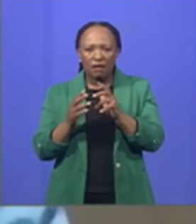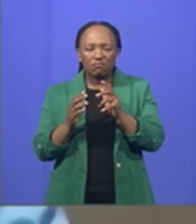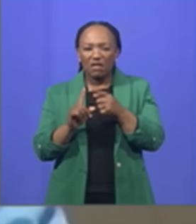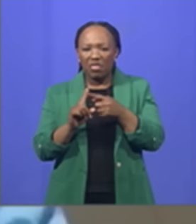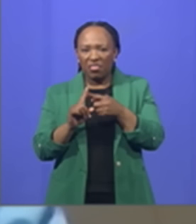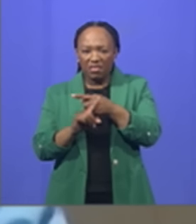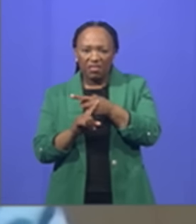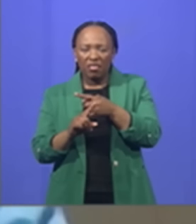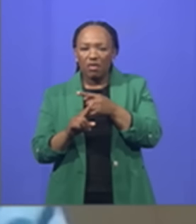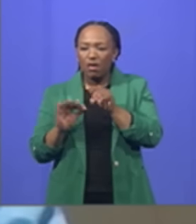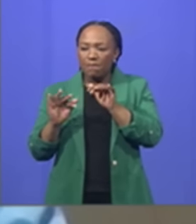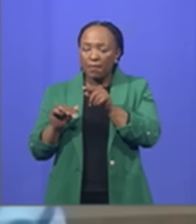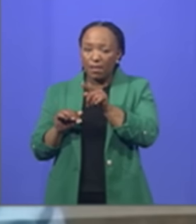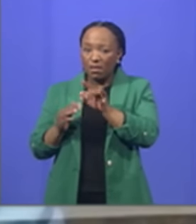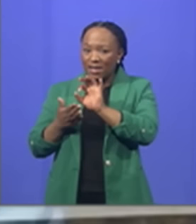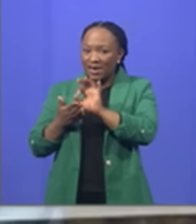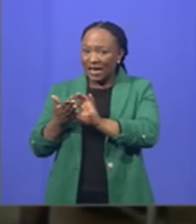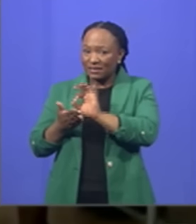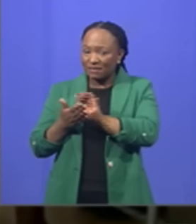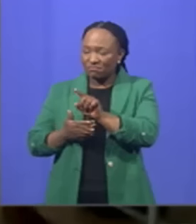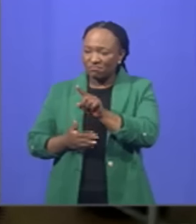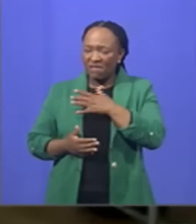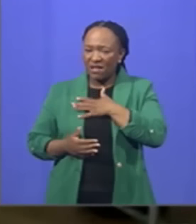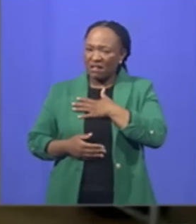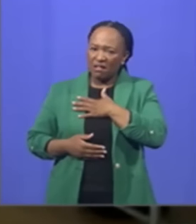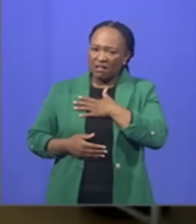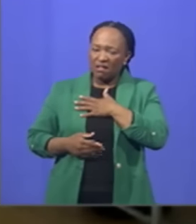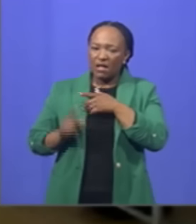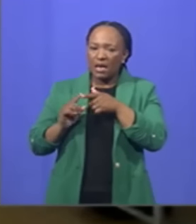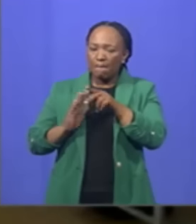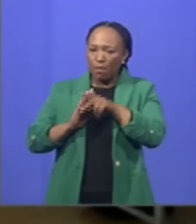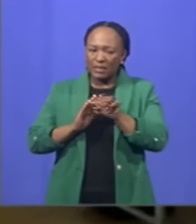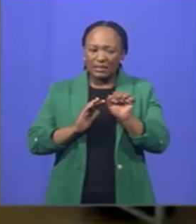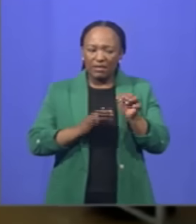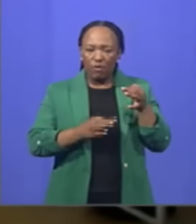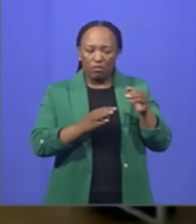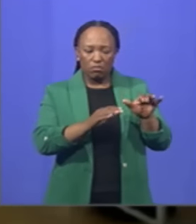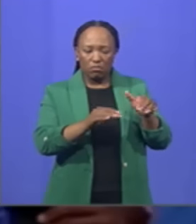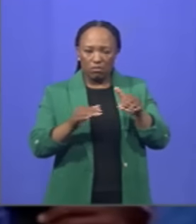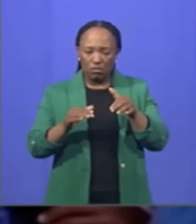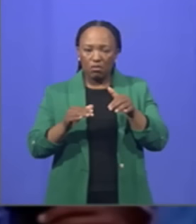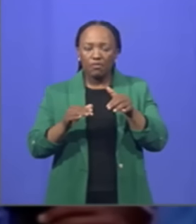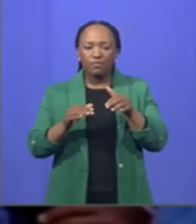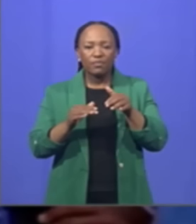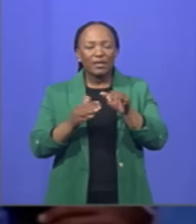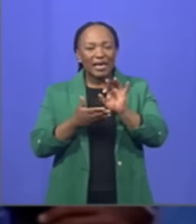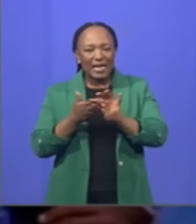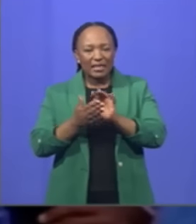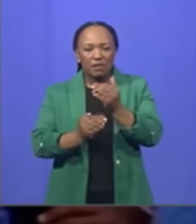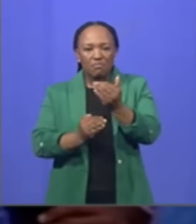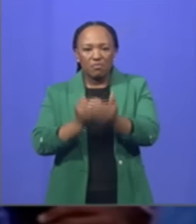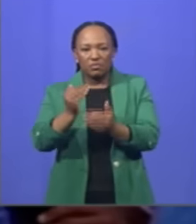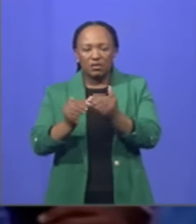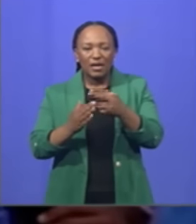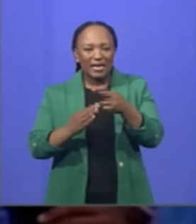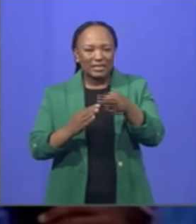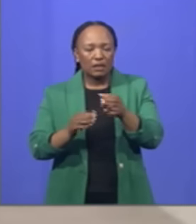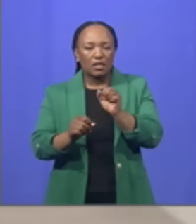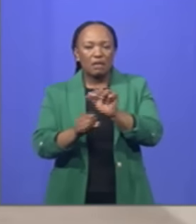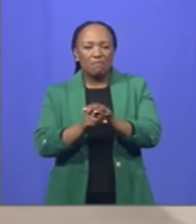aroša bakgethi e ka aroša bonkgetheng le dipolisi tša bona le tshepedišo ya dikgetho goba dipoelo tša dikgetho